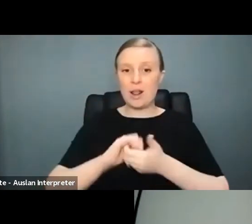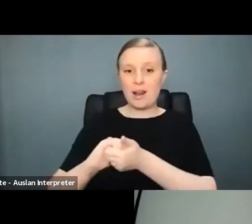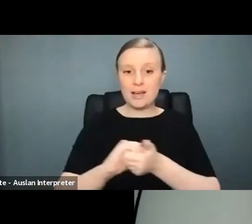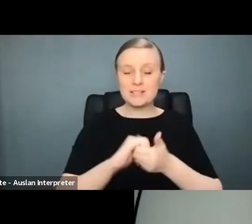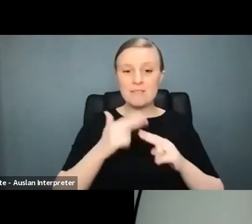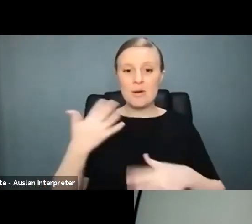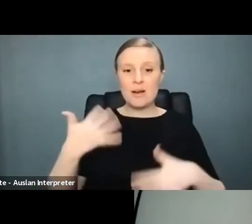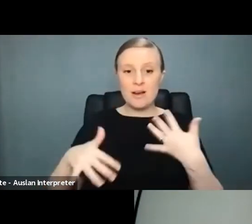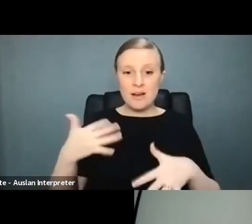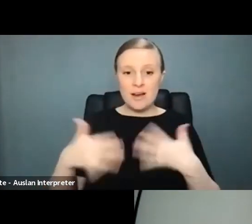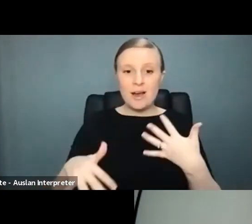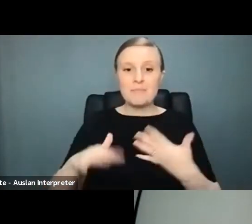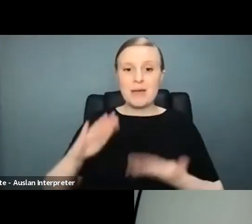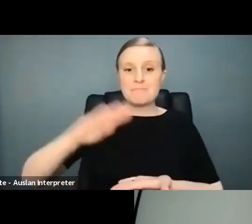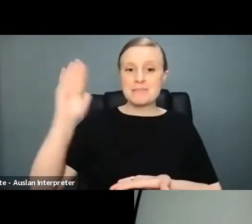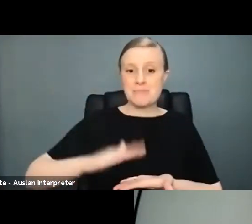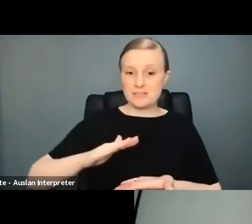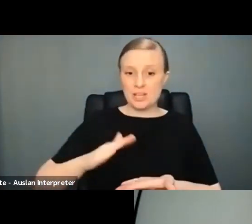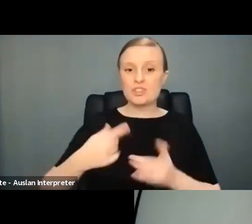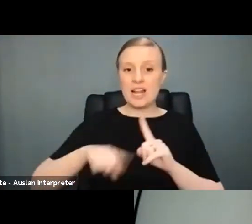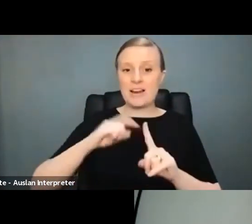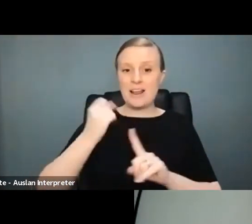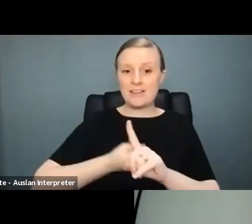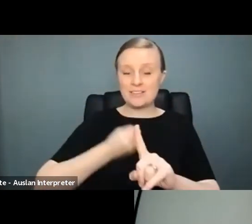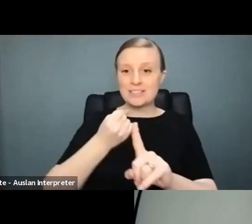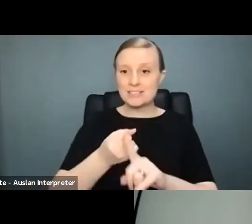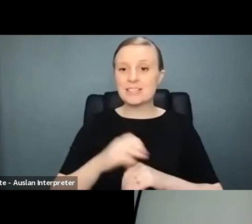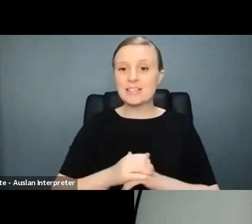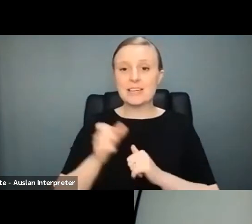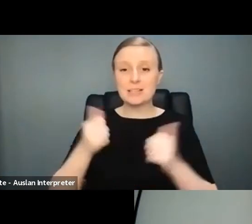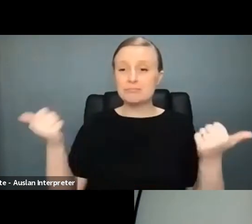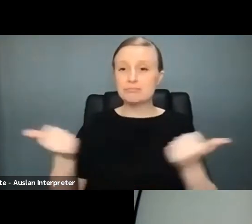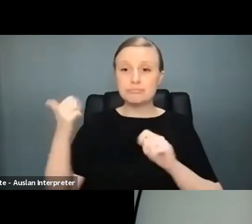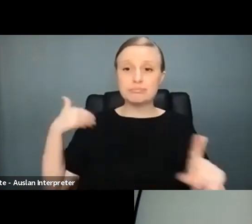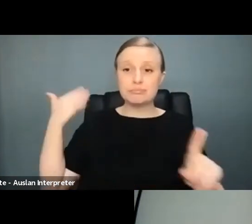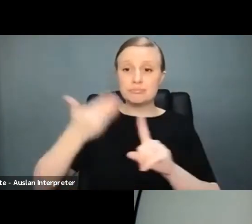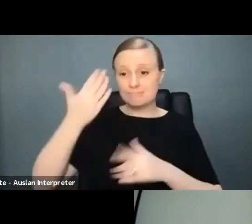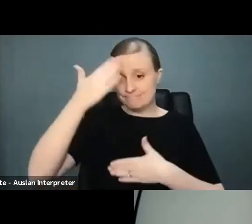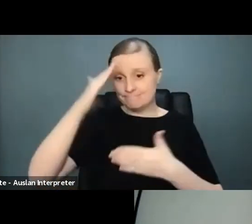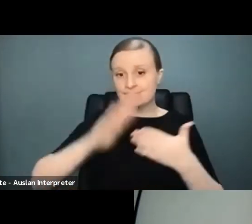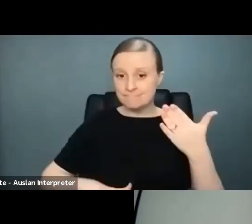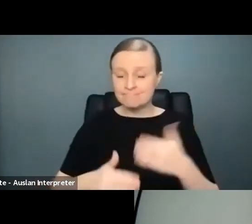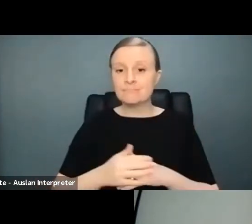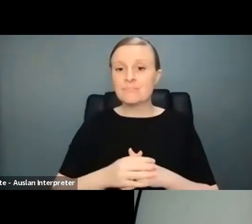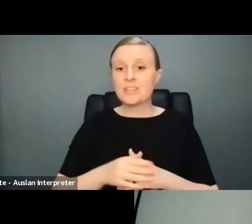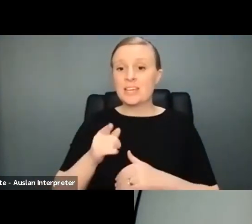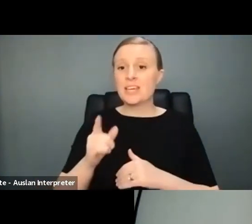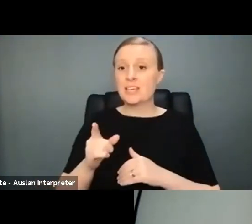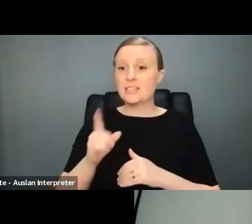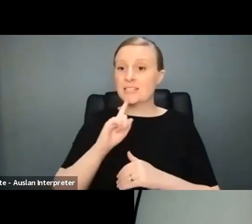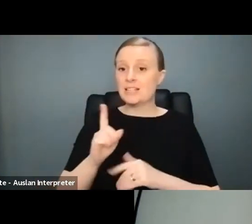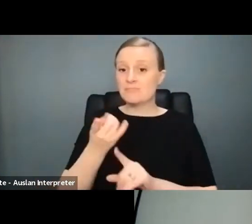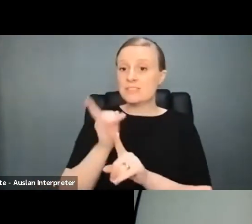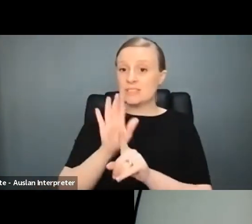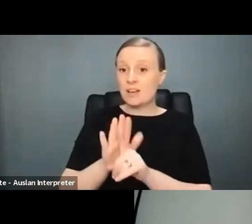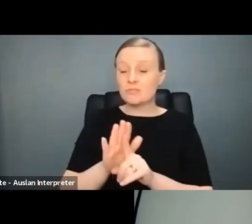in bloodborne virus and alcohol, tobacco and other drug sectors, and identifies as a person who uses drugs and has done so for over